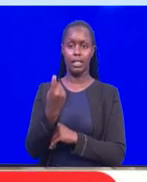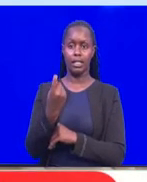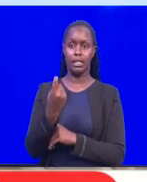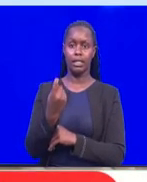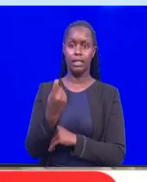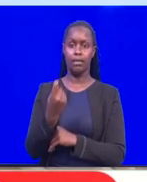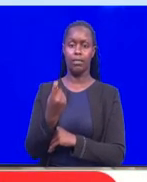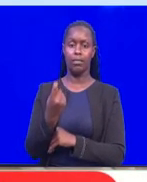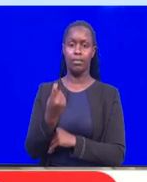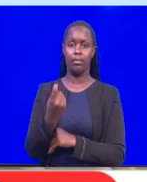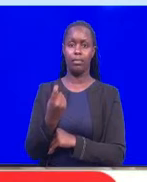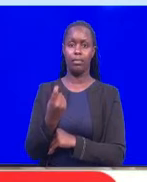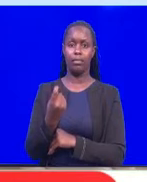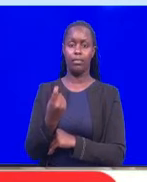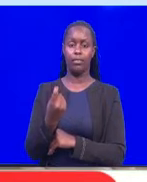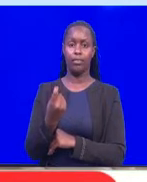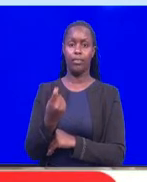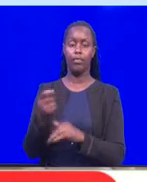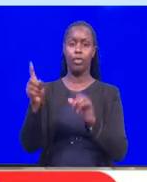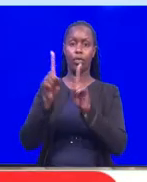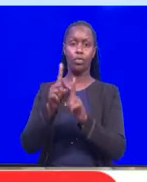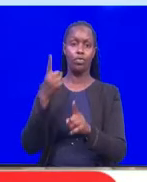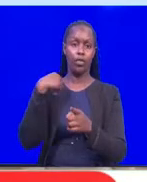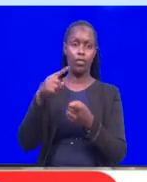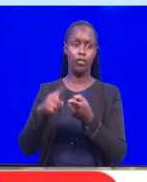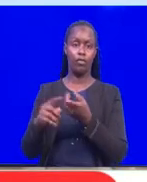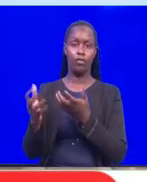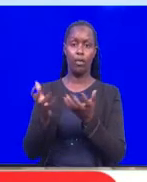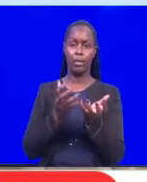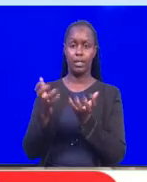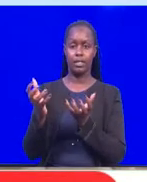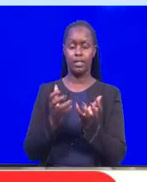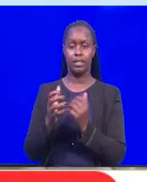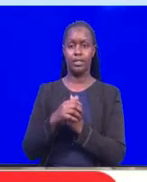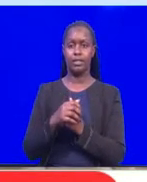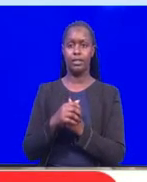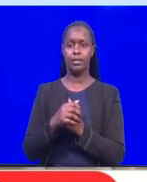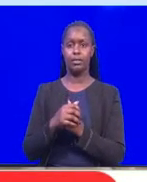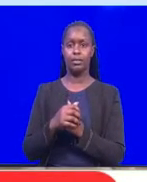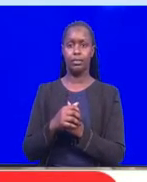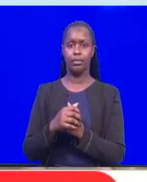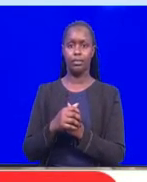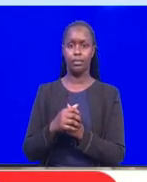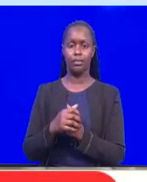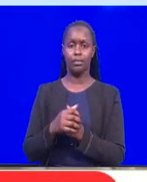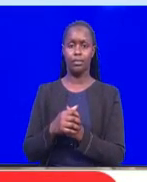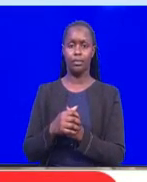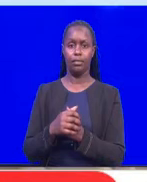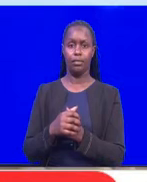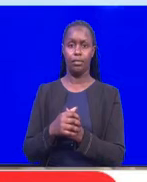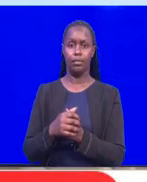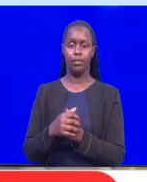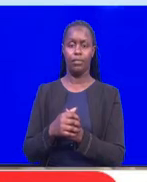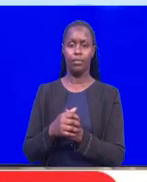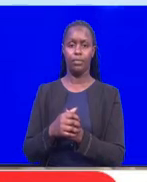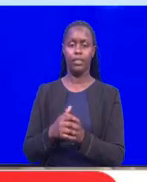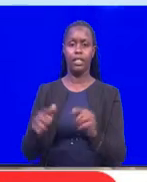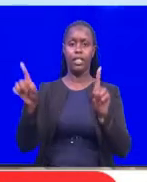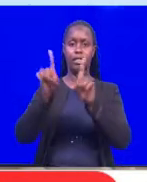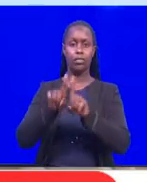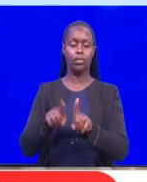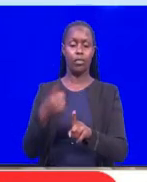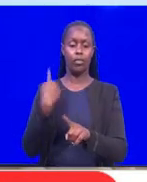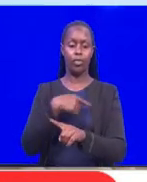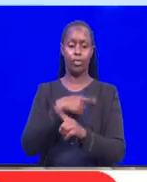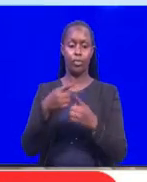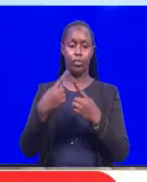business, Kenya is ready for business, and we mean business. And we have demonstrated that